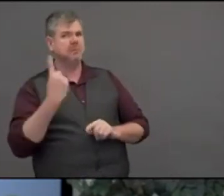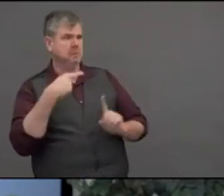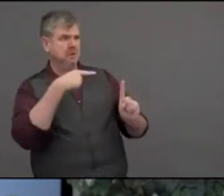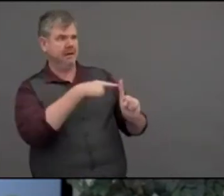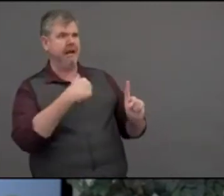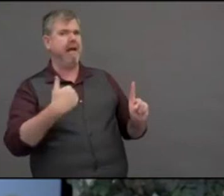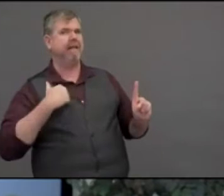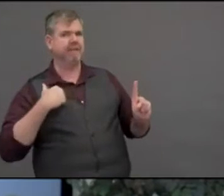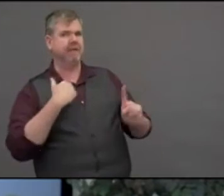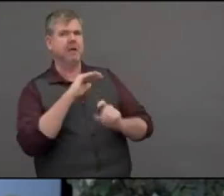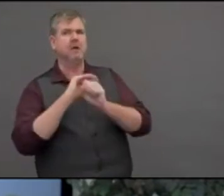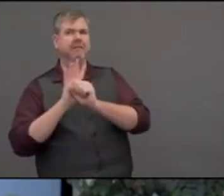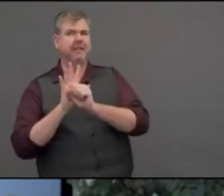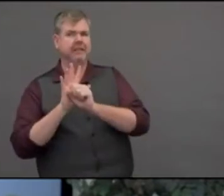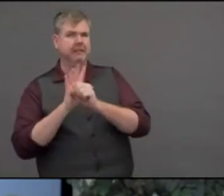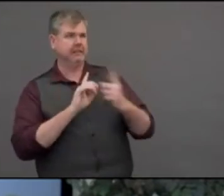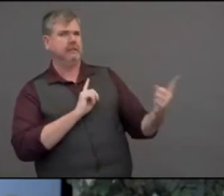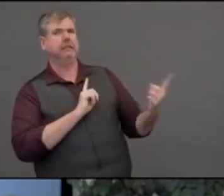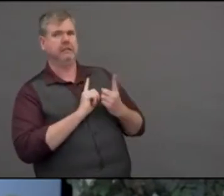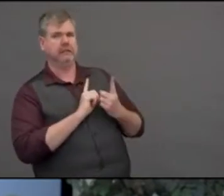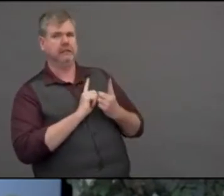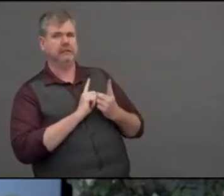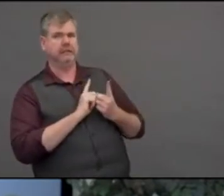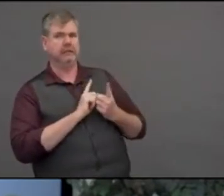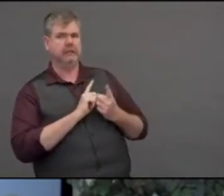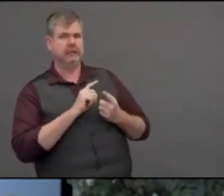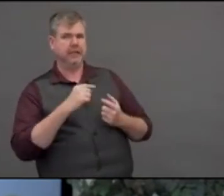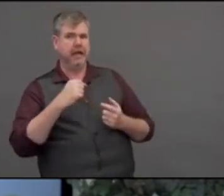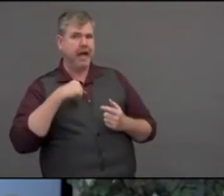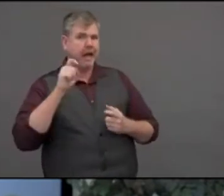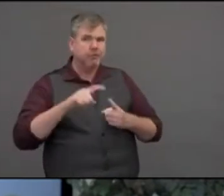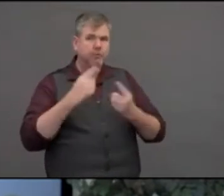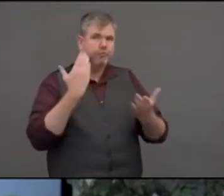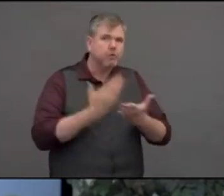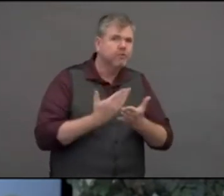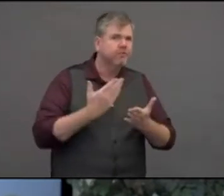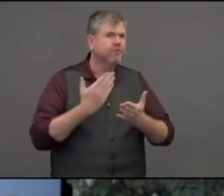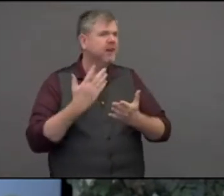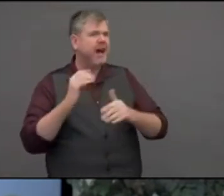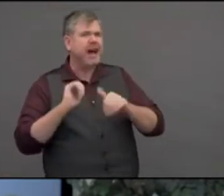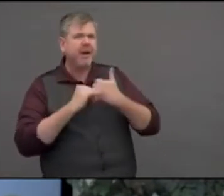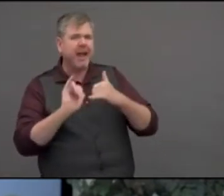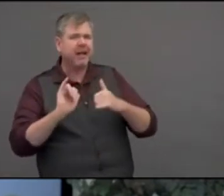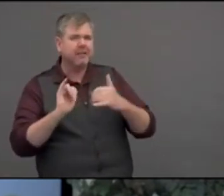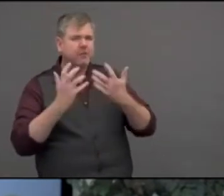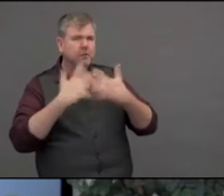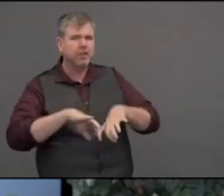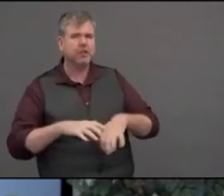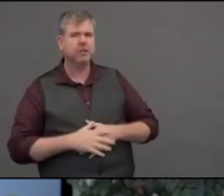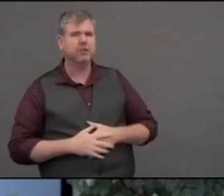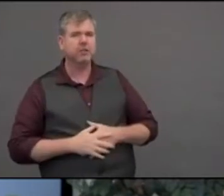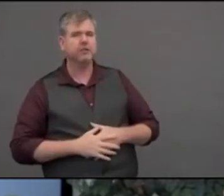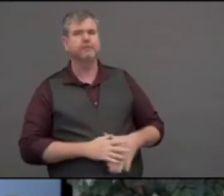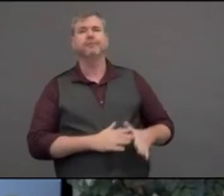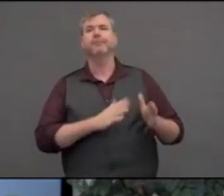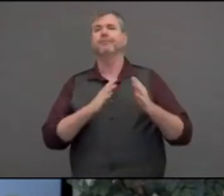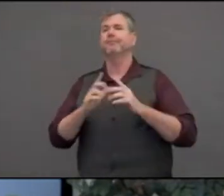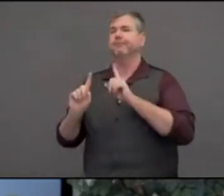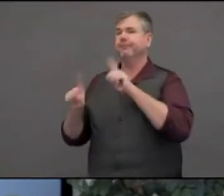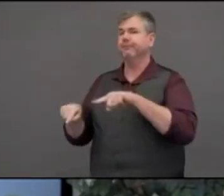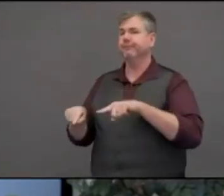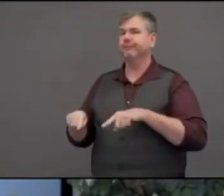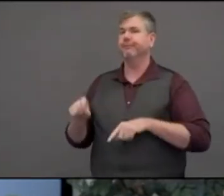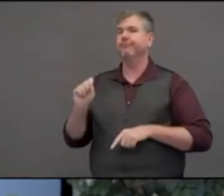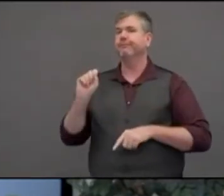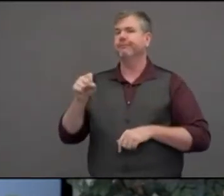them? How does that work? That's a great question. So one of the things this enhanced order does is tries to remove some of the barriers that people